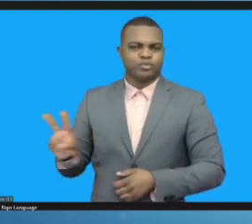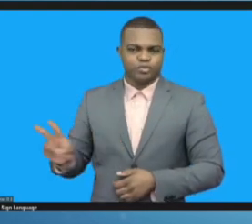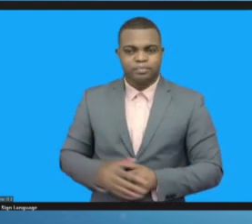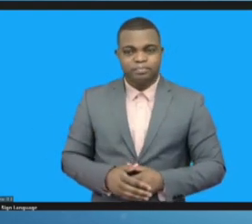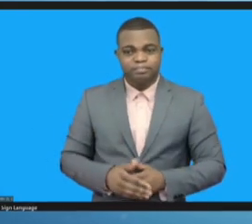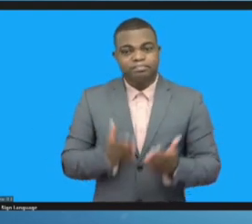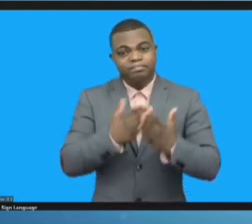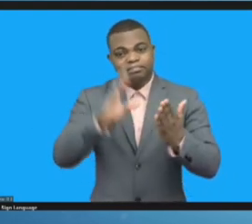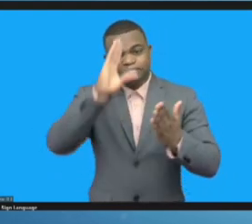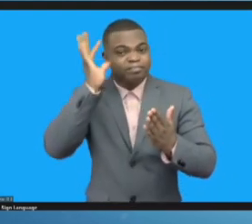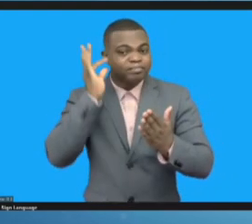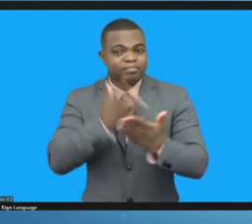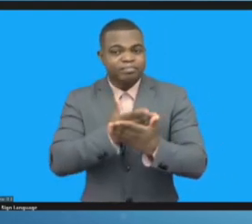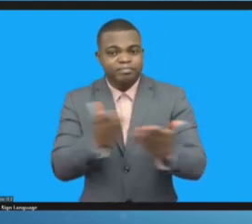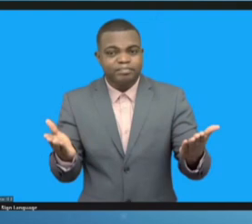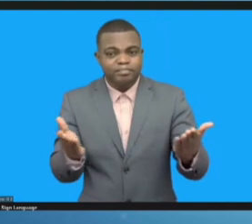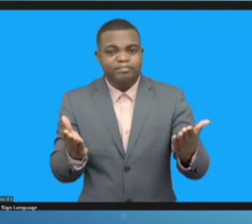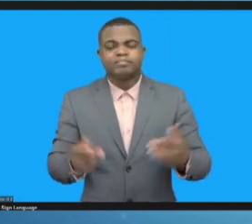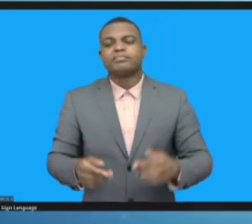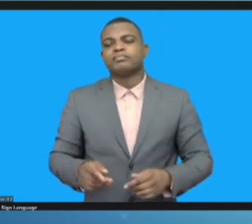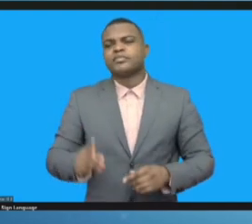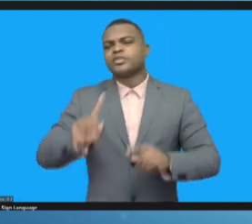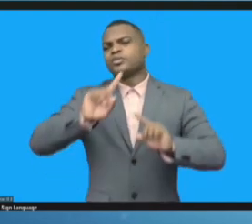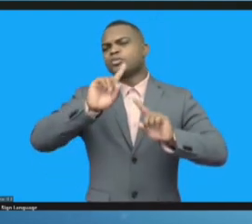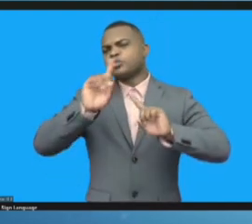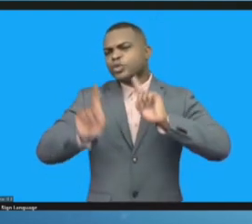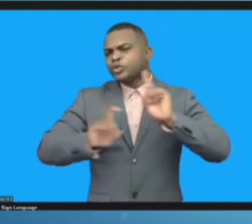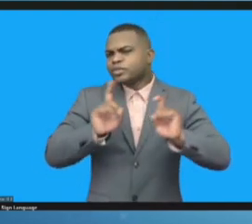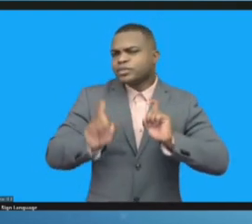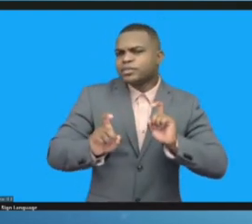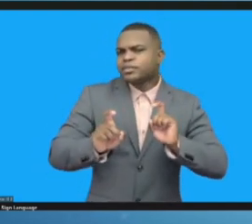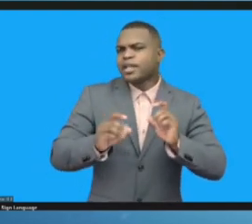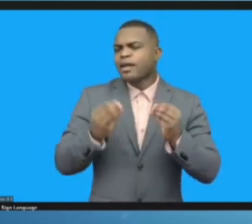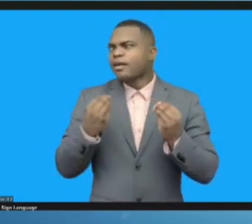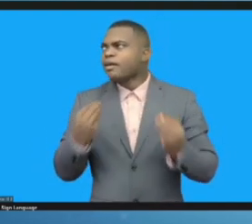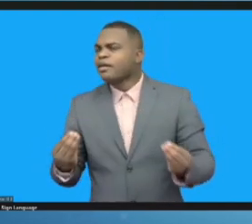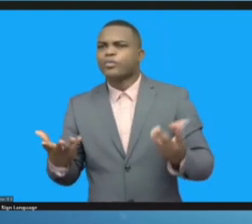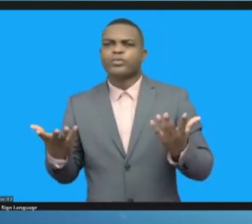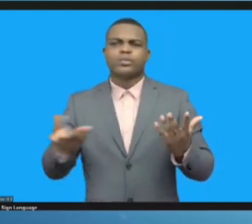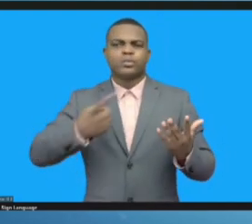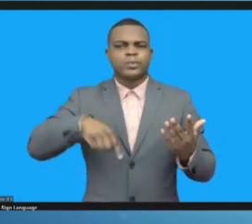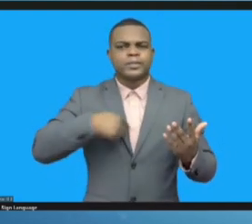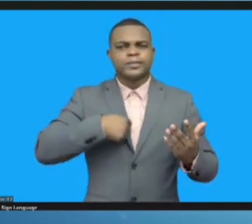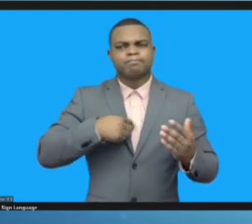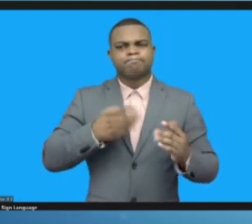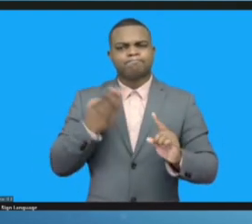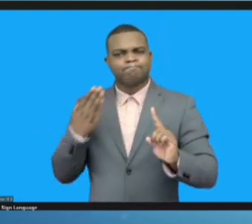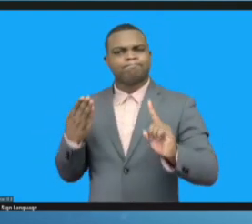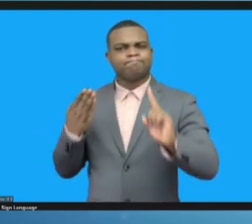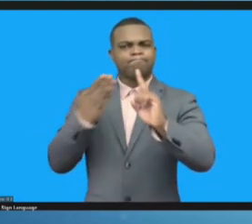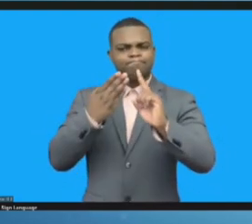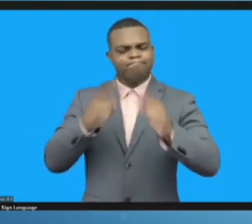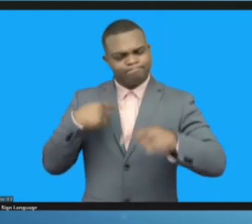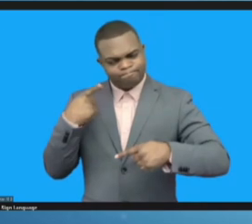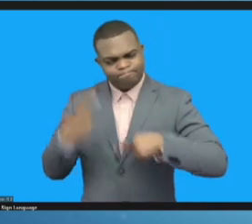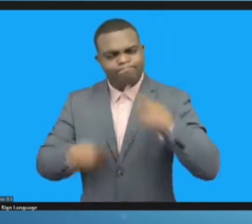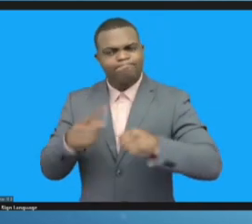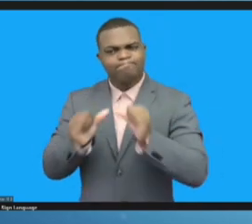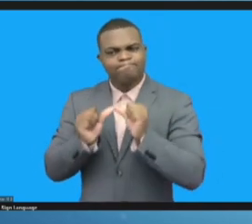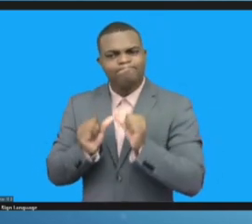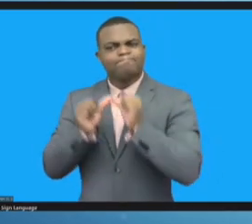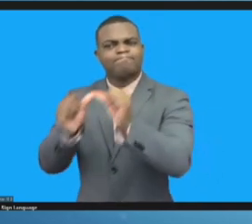for a multi-sectoral approach that addresses these five priorities, which in turn reinforce the accelerated but sustainable